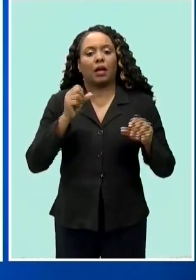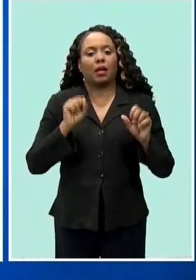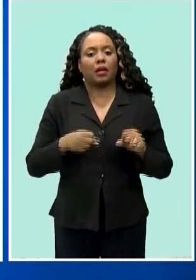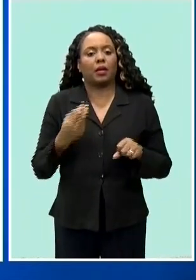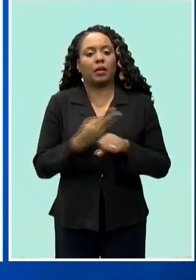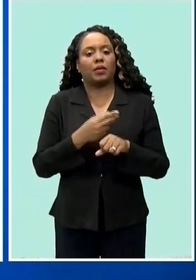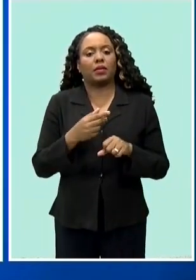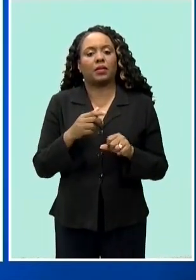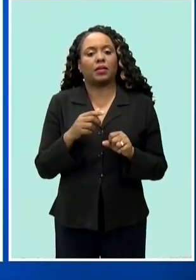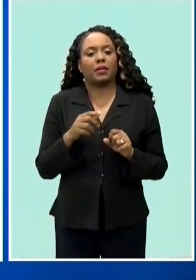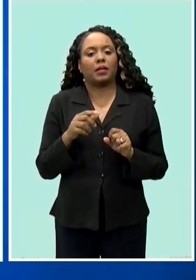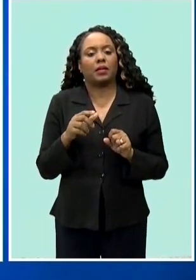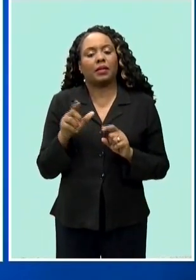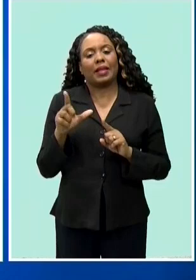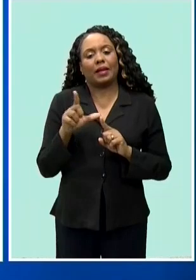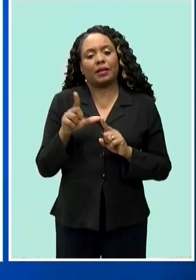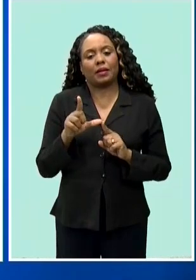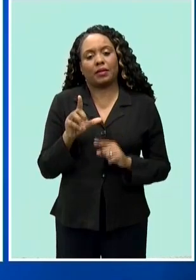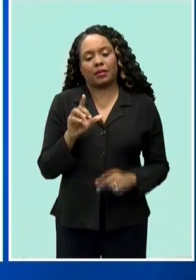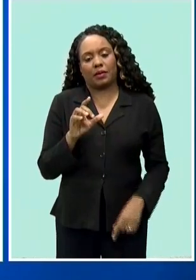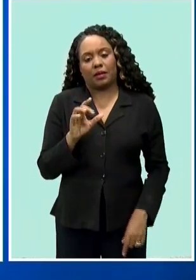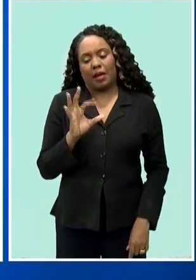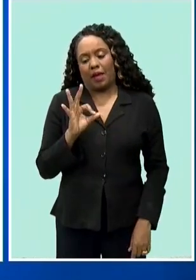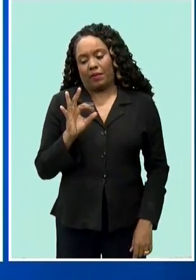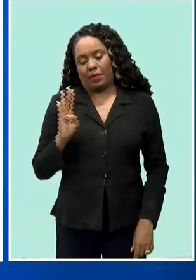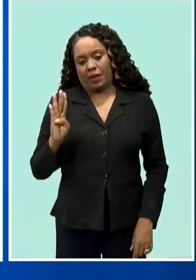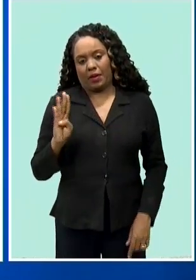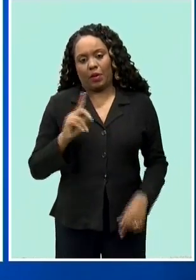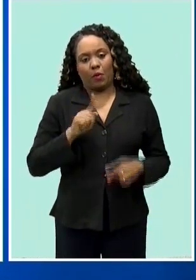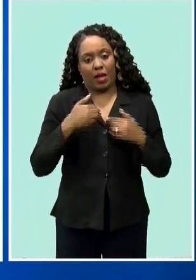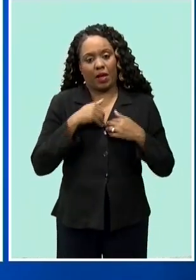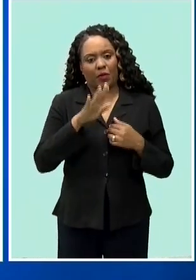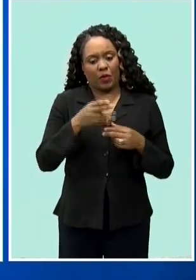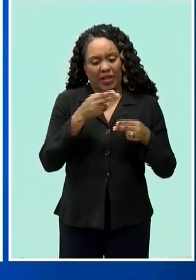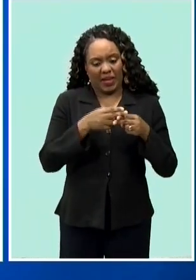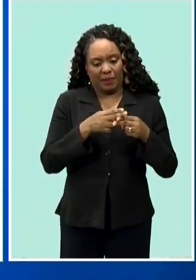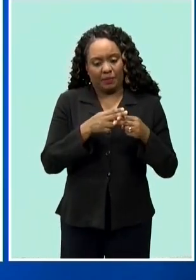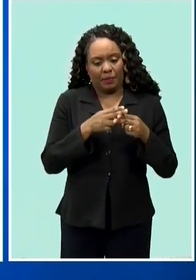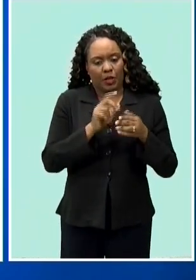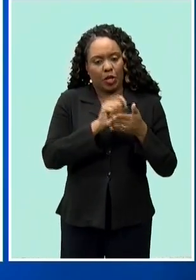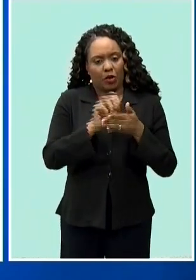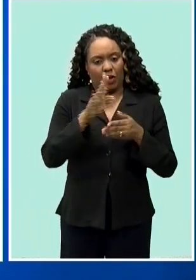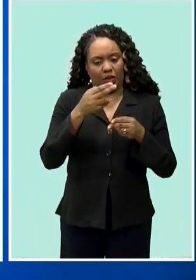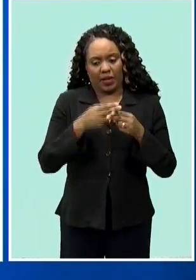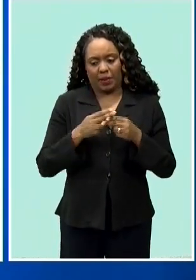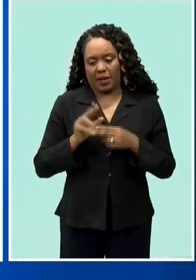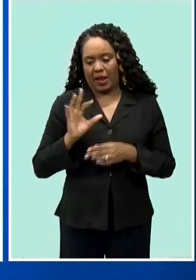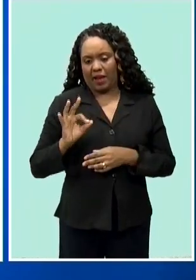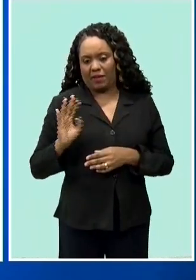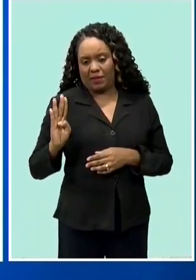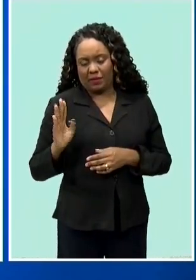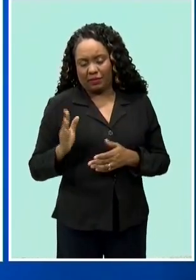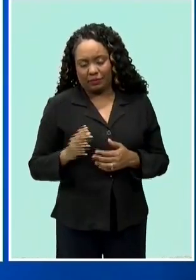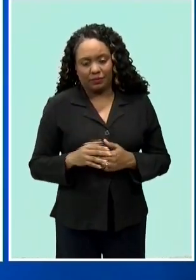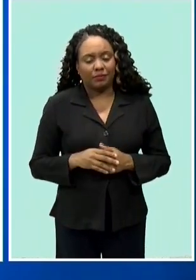FB after their name on all occasions when the use of letters after a name is